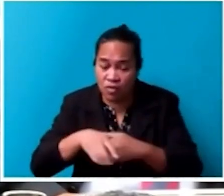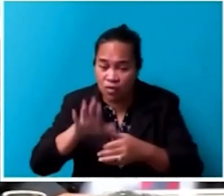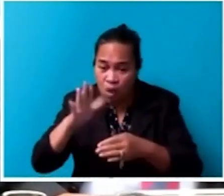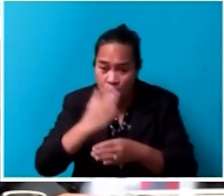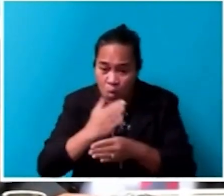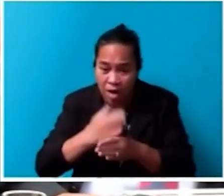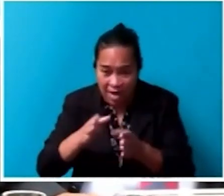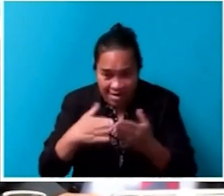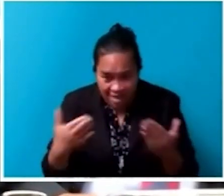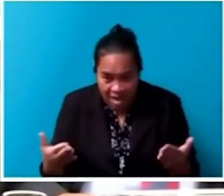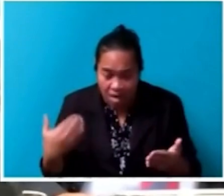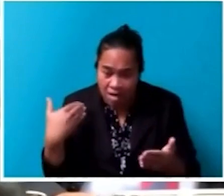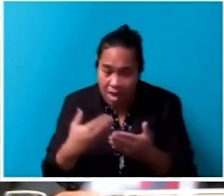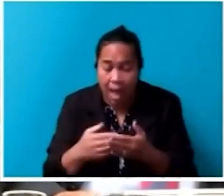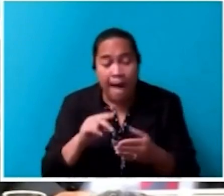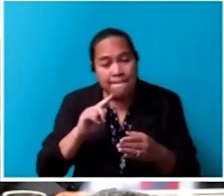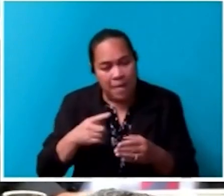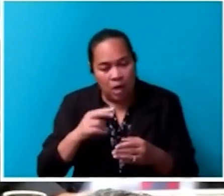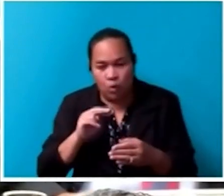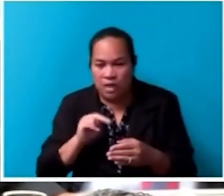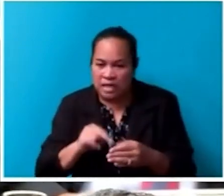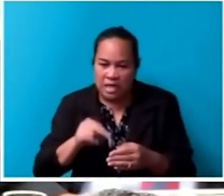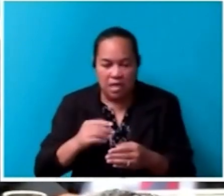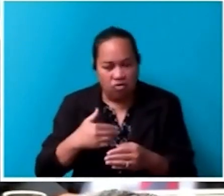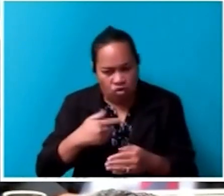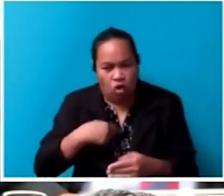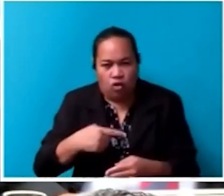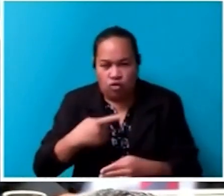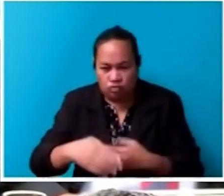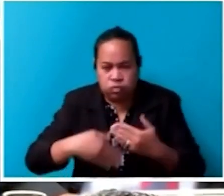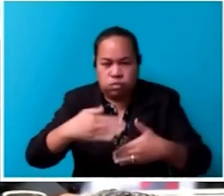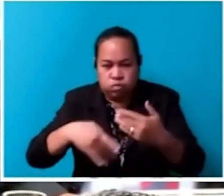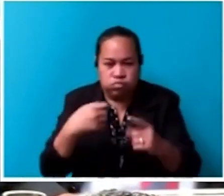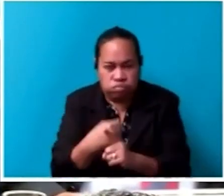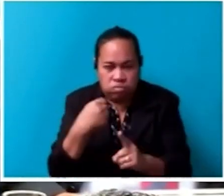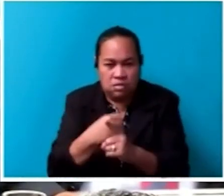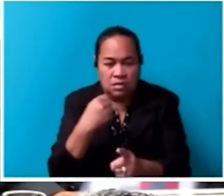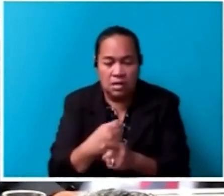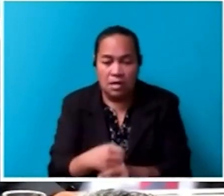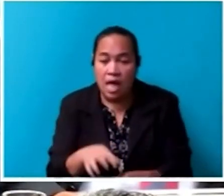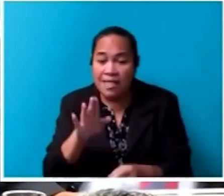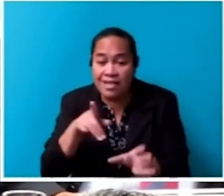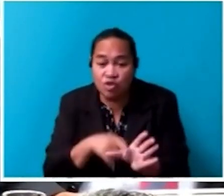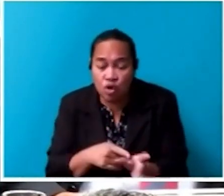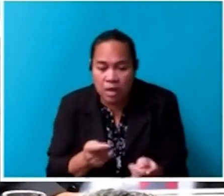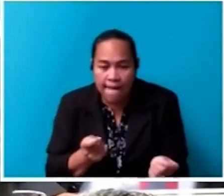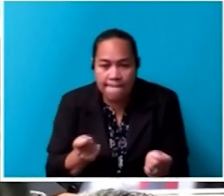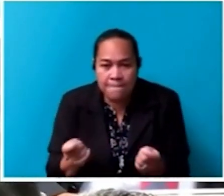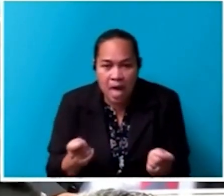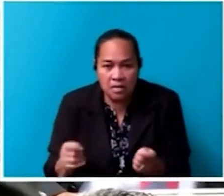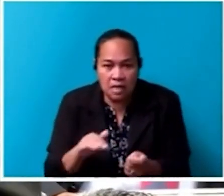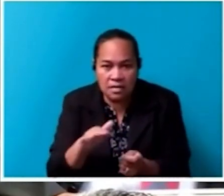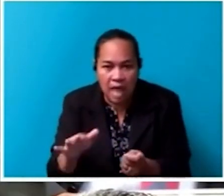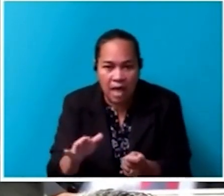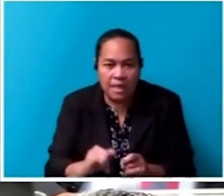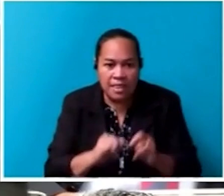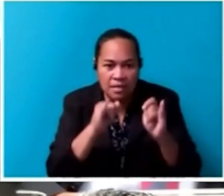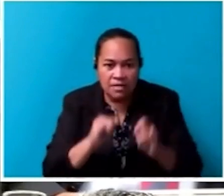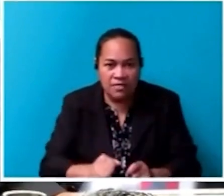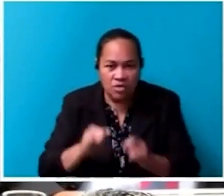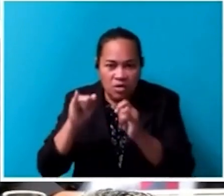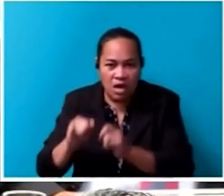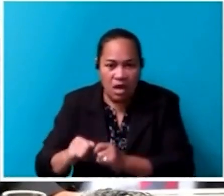has been done so far, but we take it to the last mile. We must have these youth, manage them on a case-by-case basis. We need